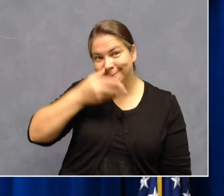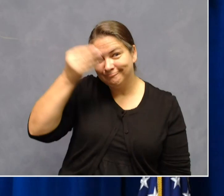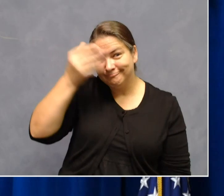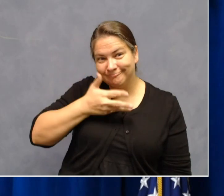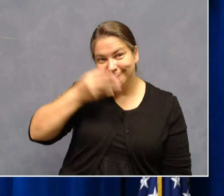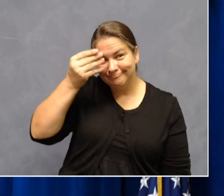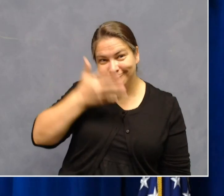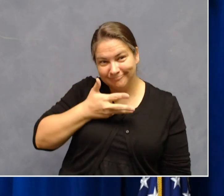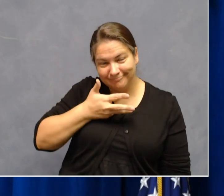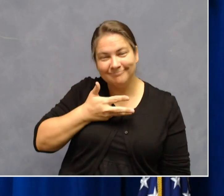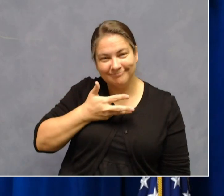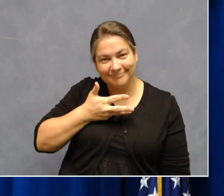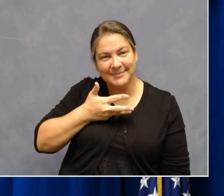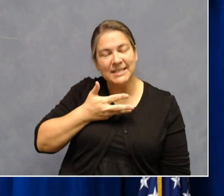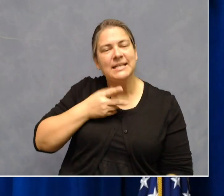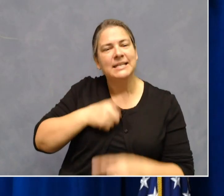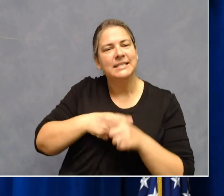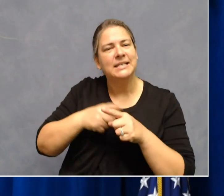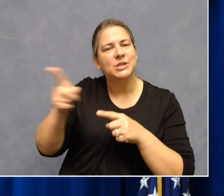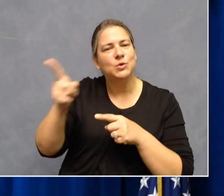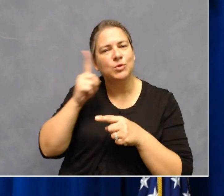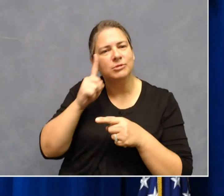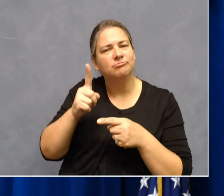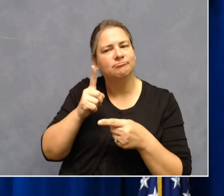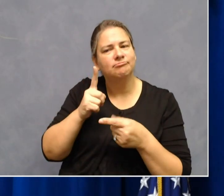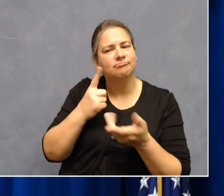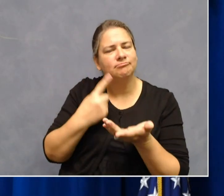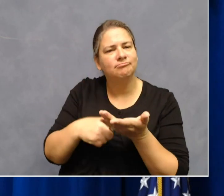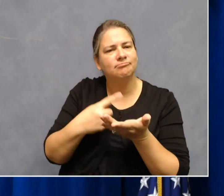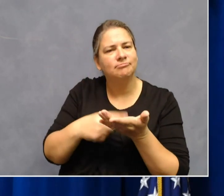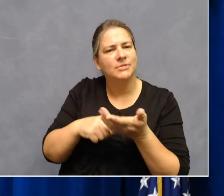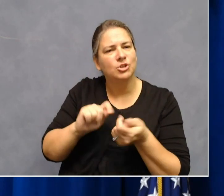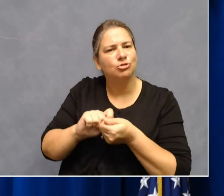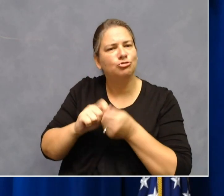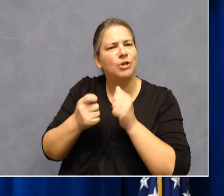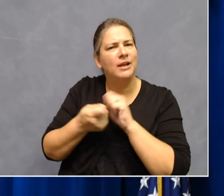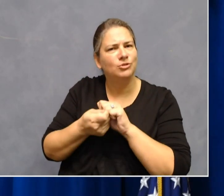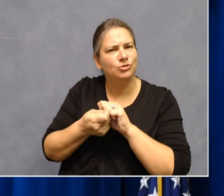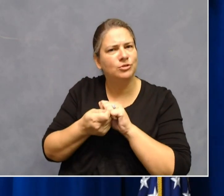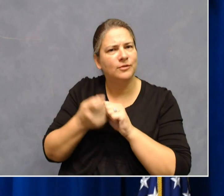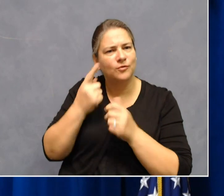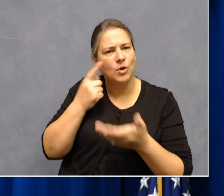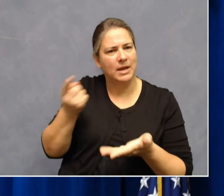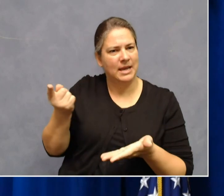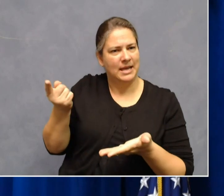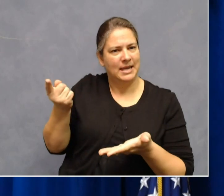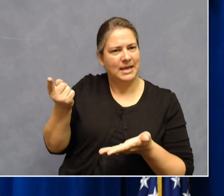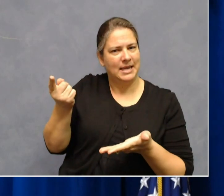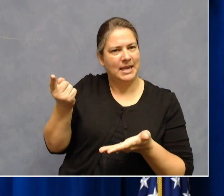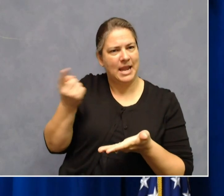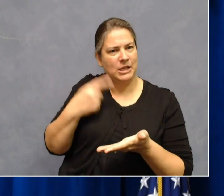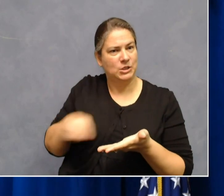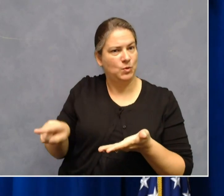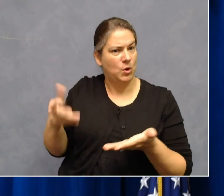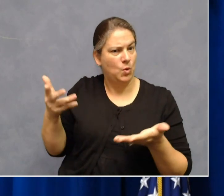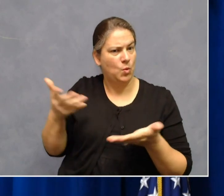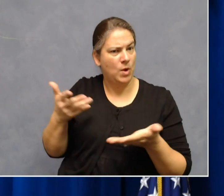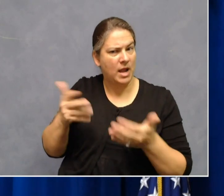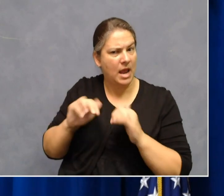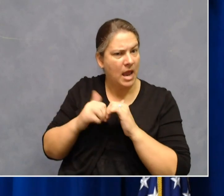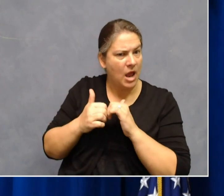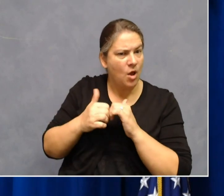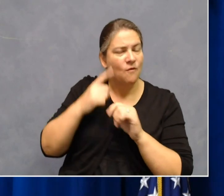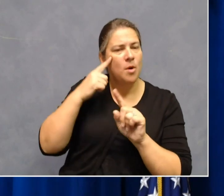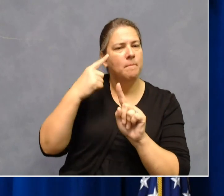a change that we're going to make beginning next week in the data source for our positivity